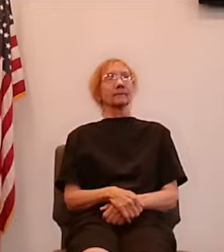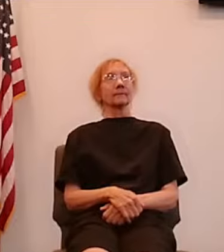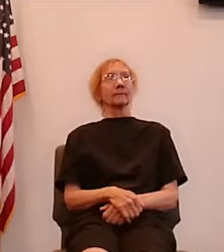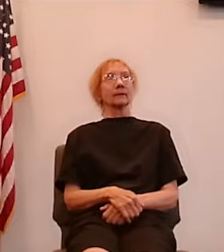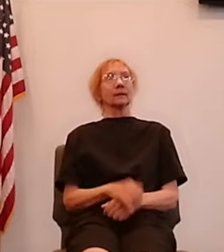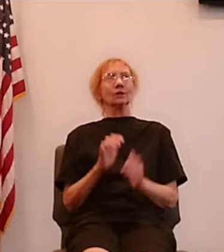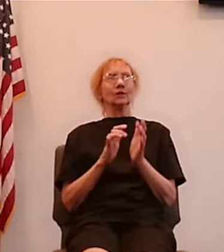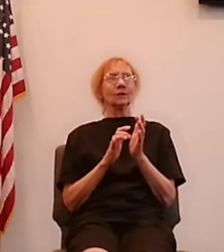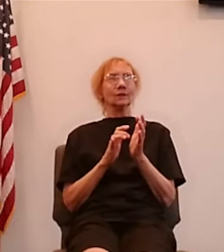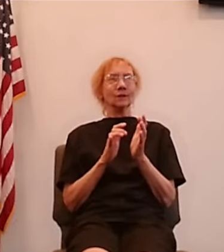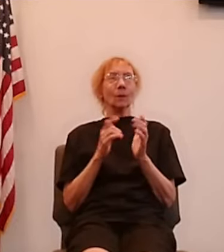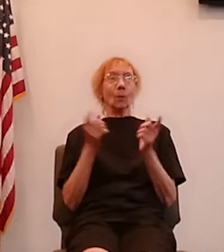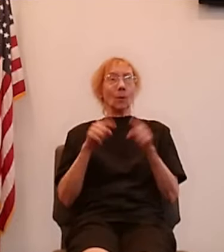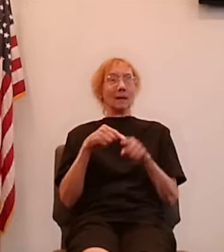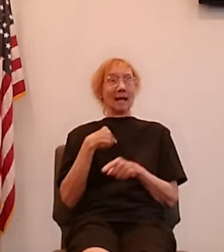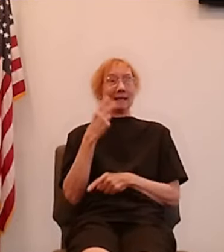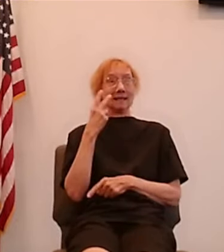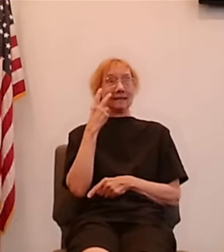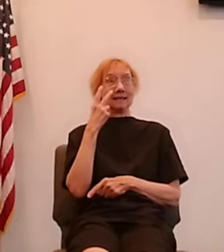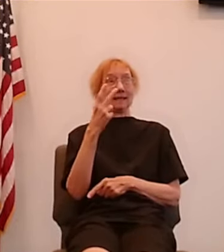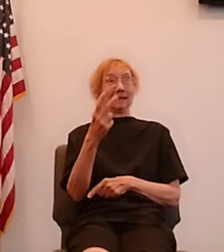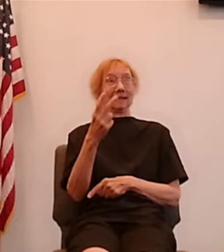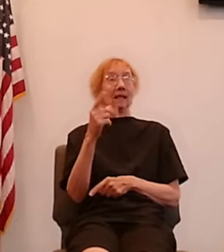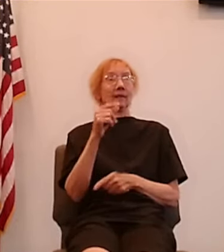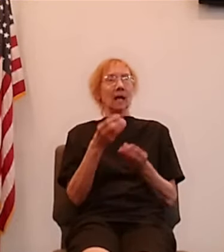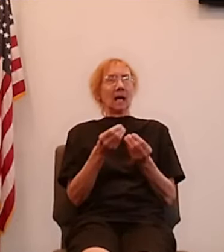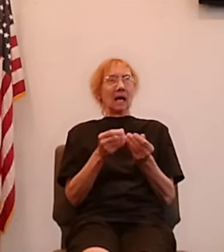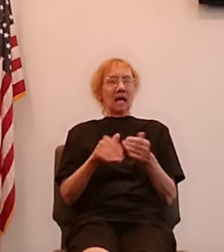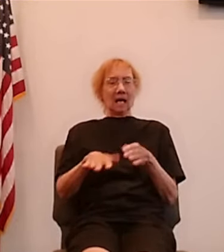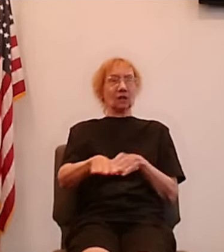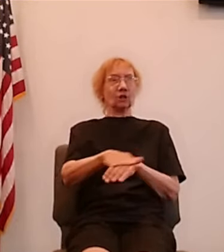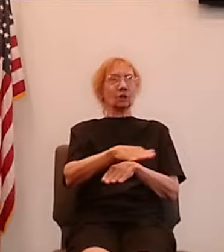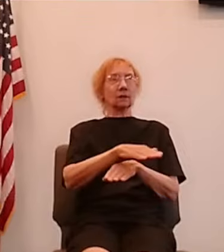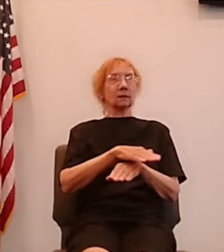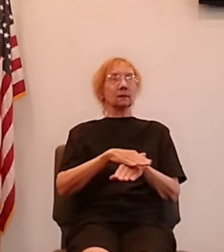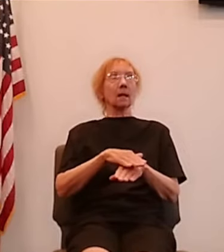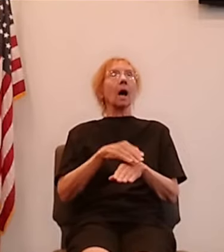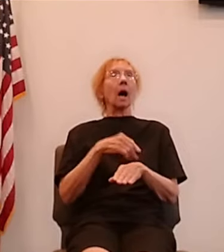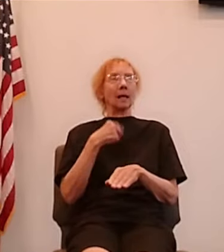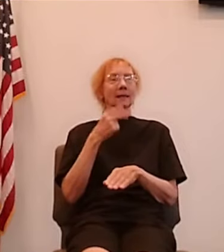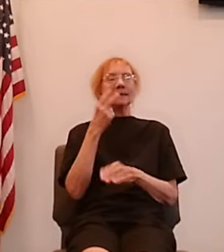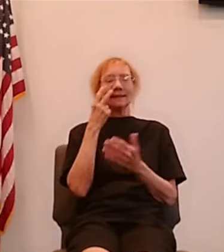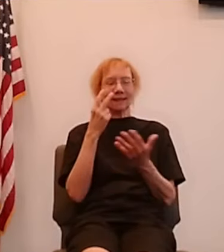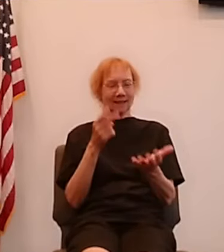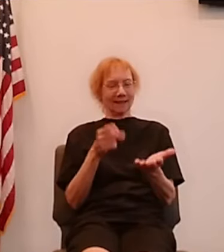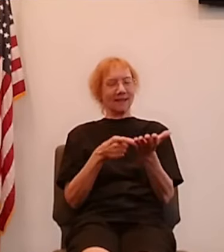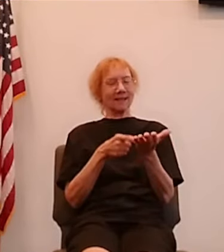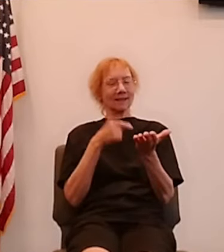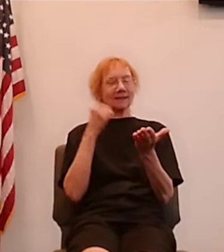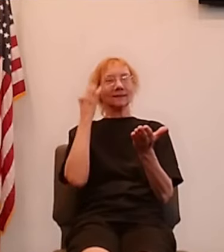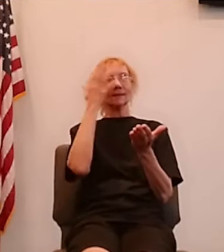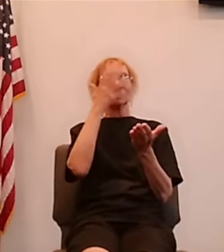When all I see are the ashes, you see the beauty.